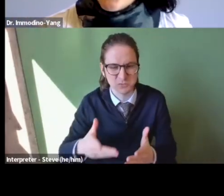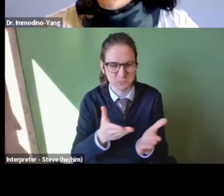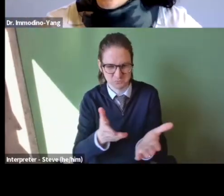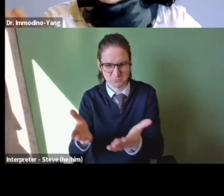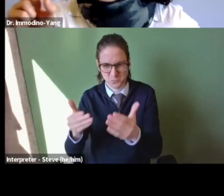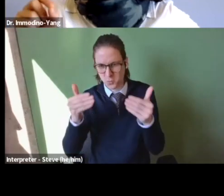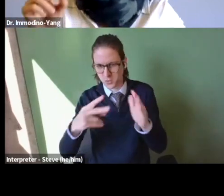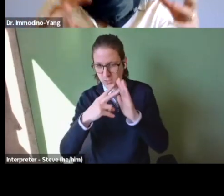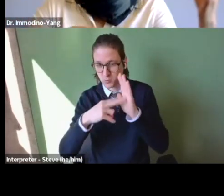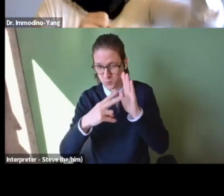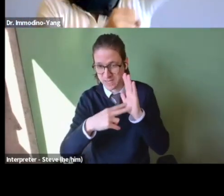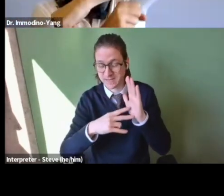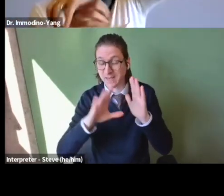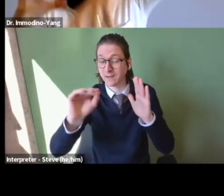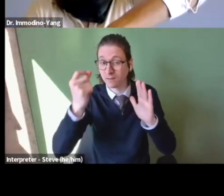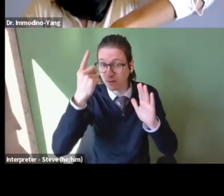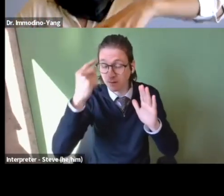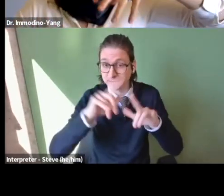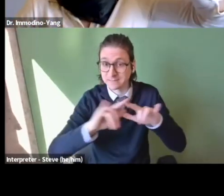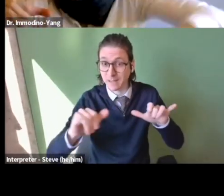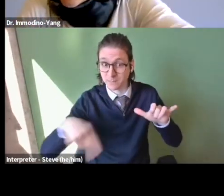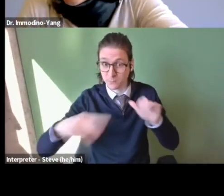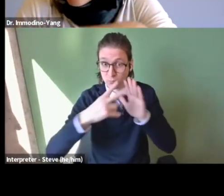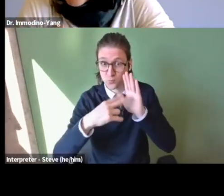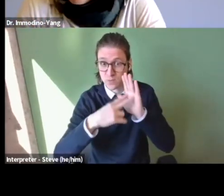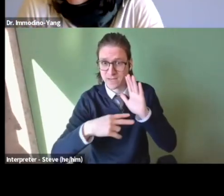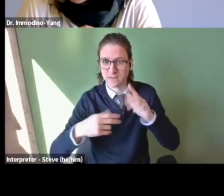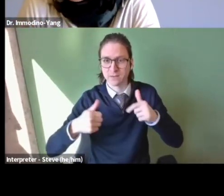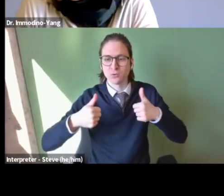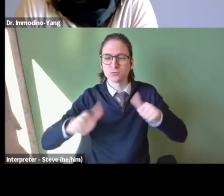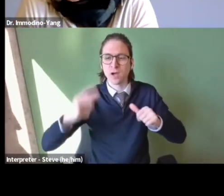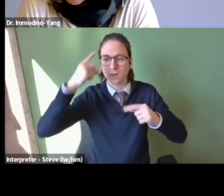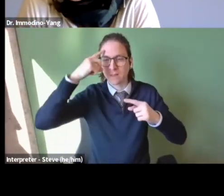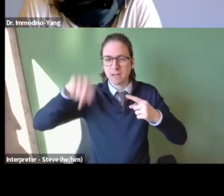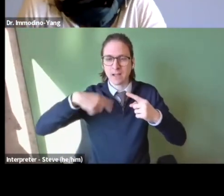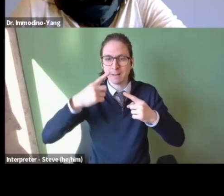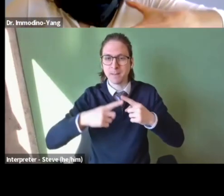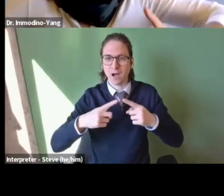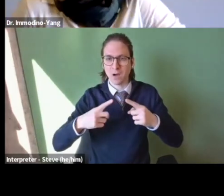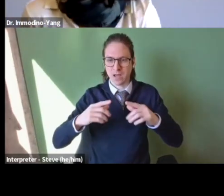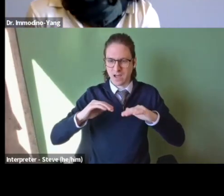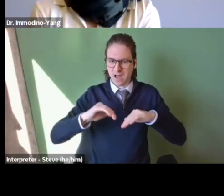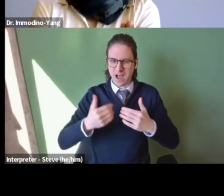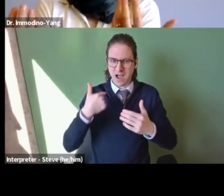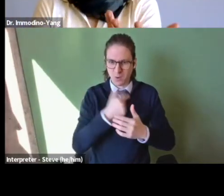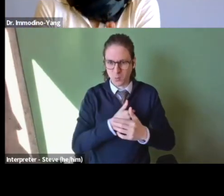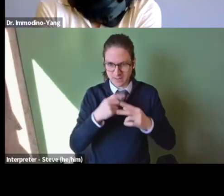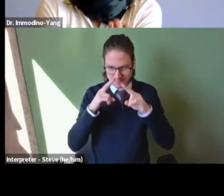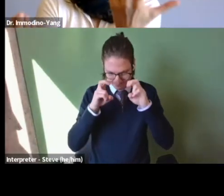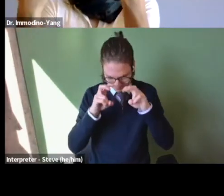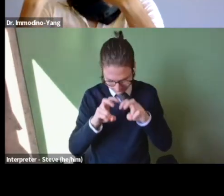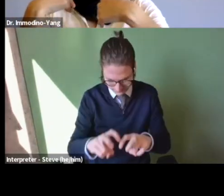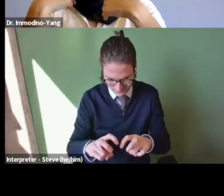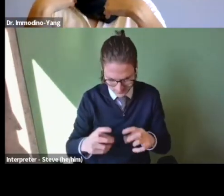reading about what are the instrumental pieces where you dig in, you think about things that are here and now, and how is he